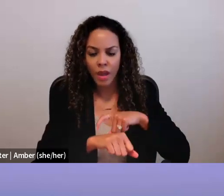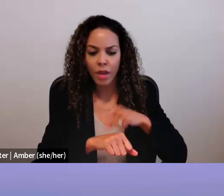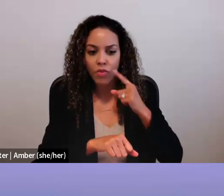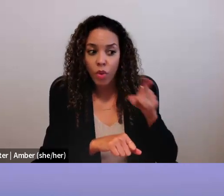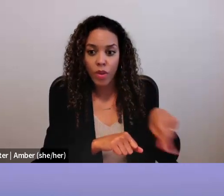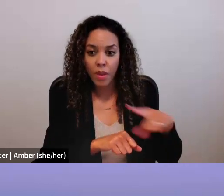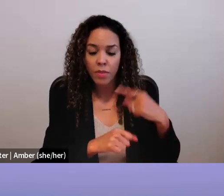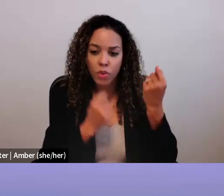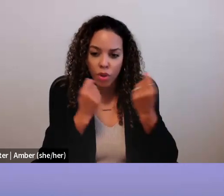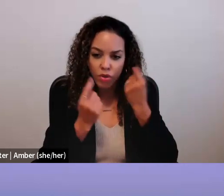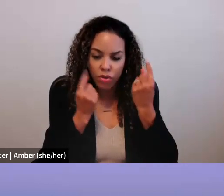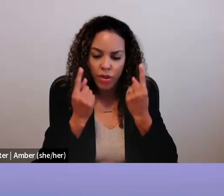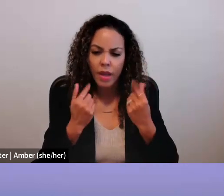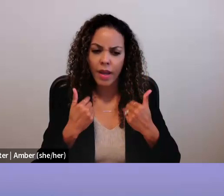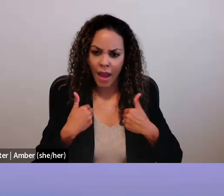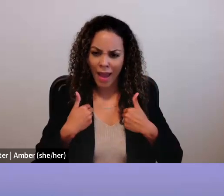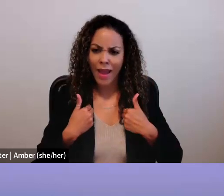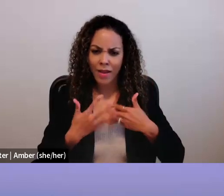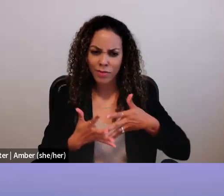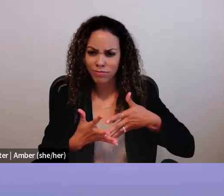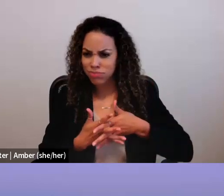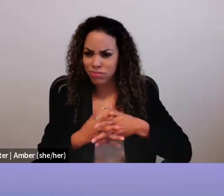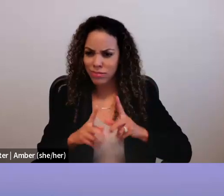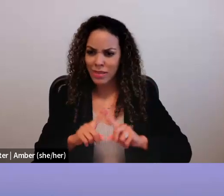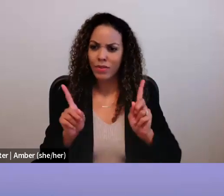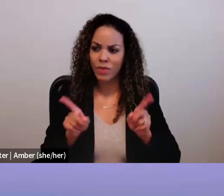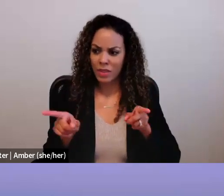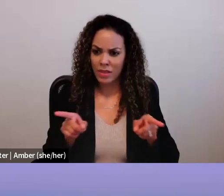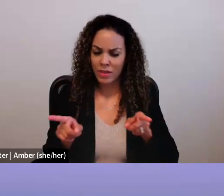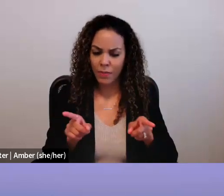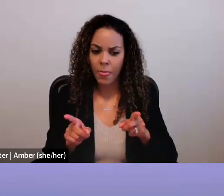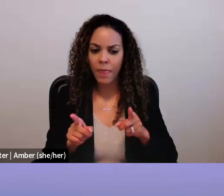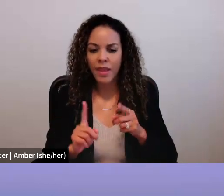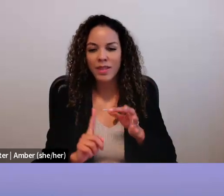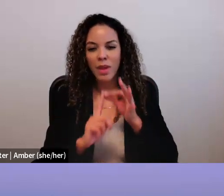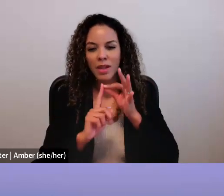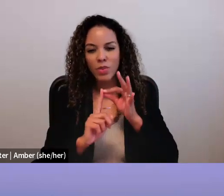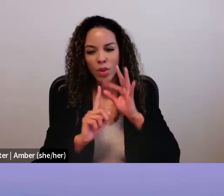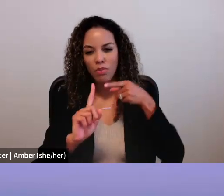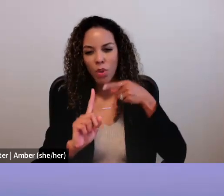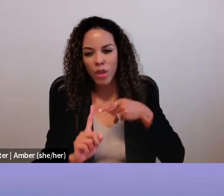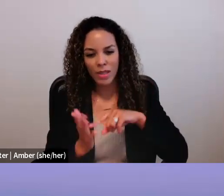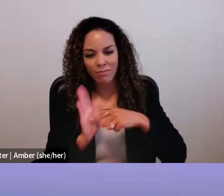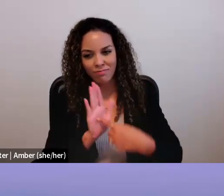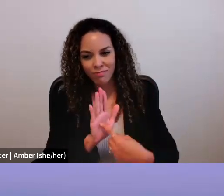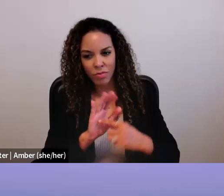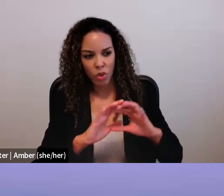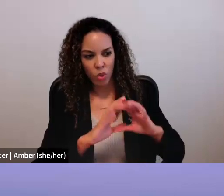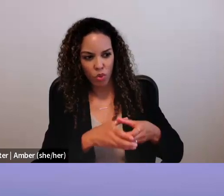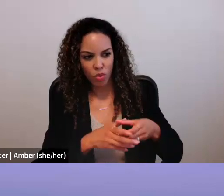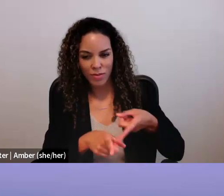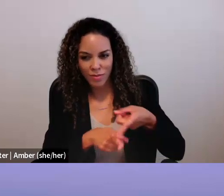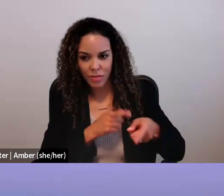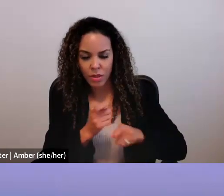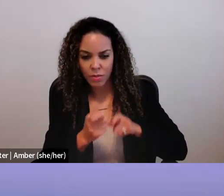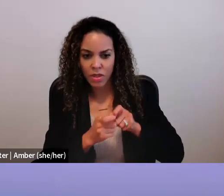there was within group differences, especially when we pointed out with the group. And it took time to develop